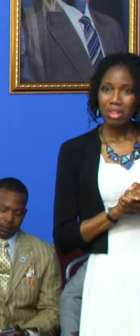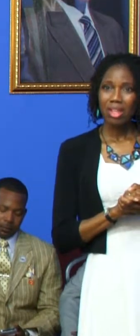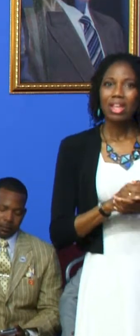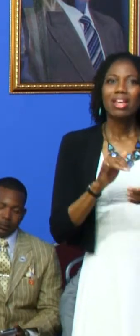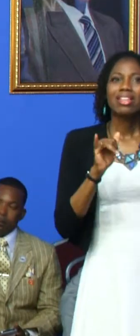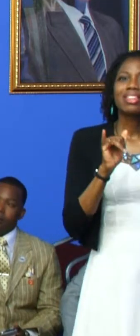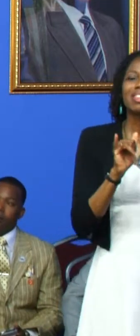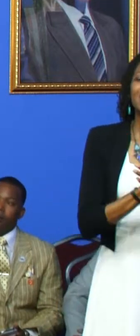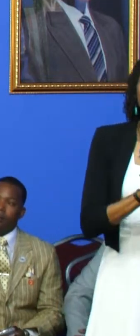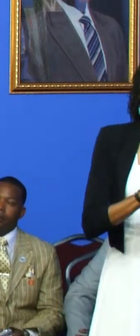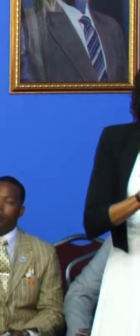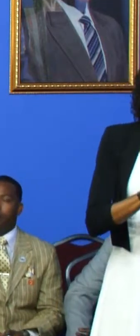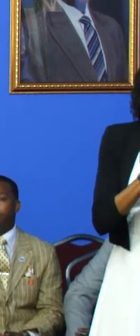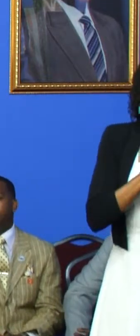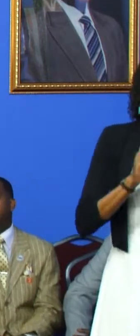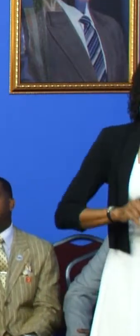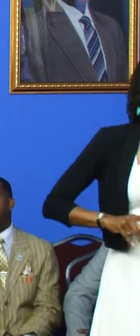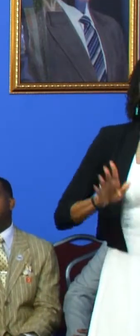Nebuchadnezzar music.